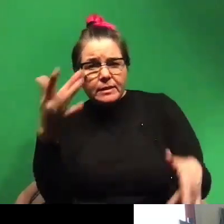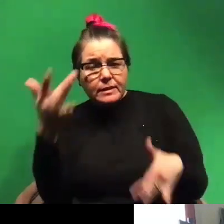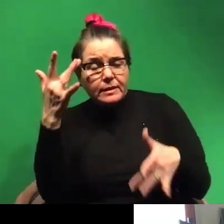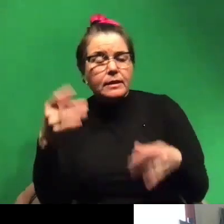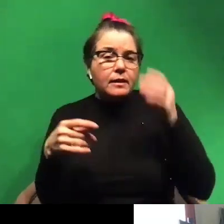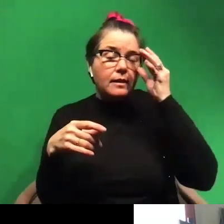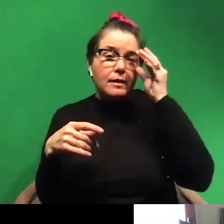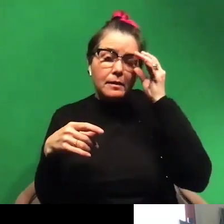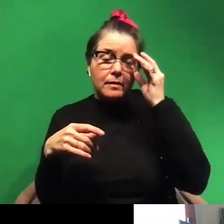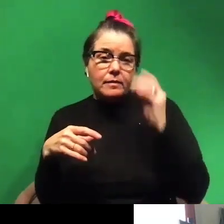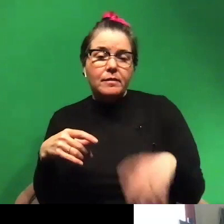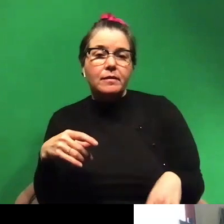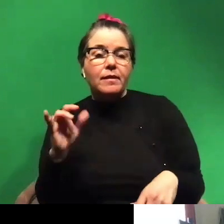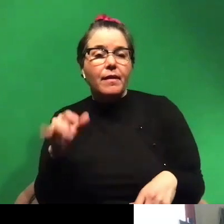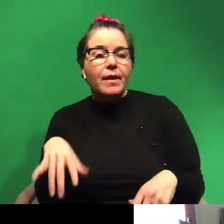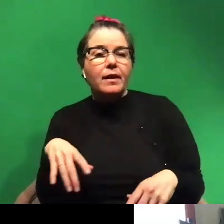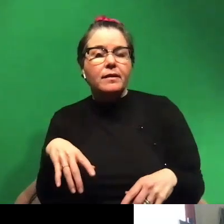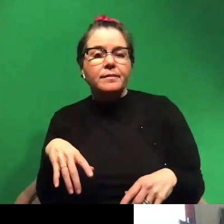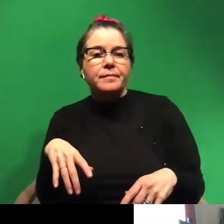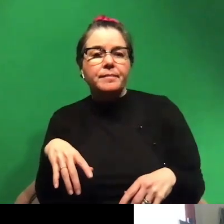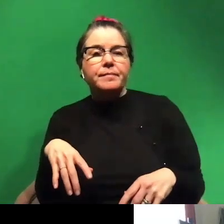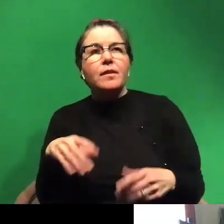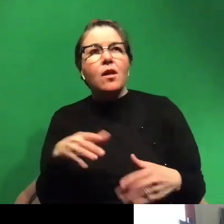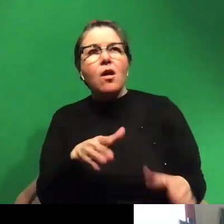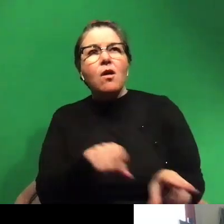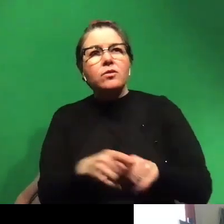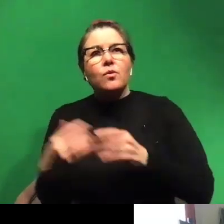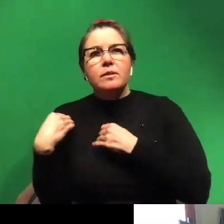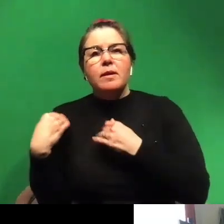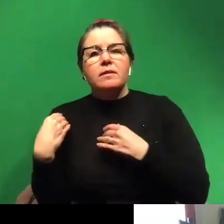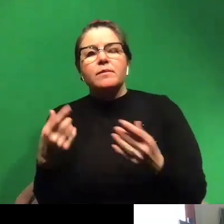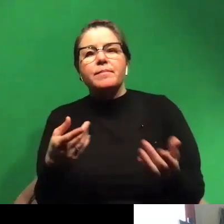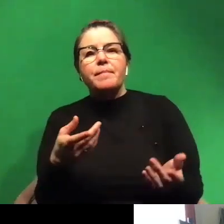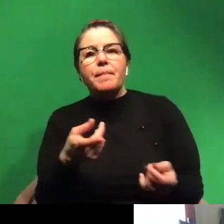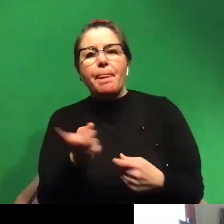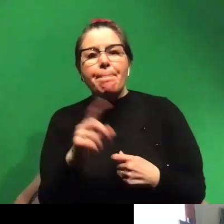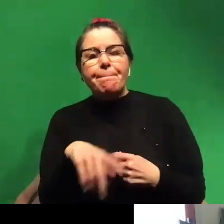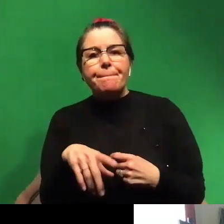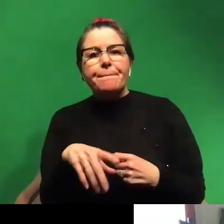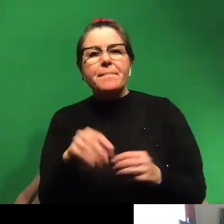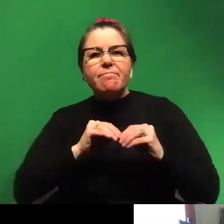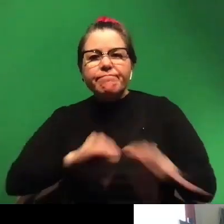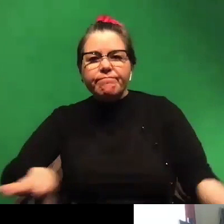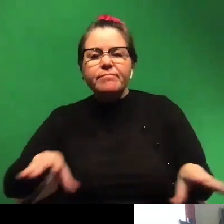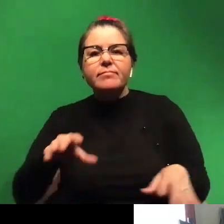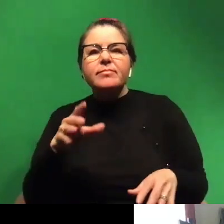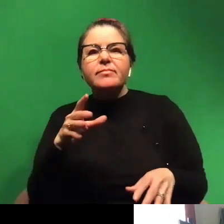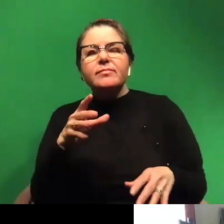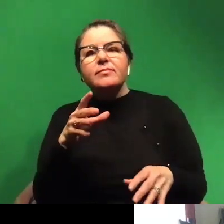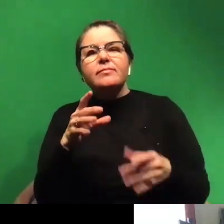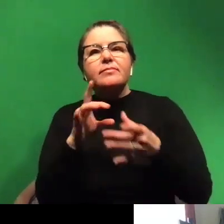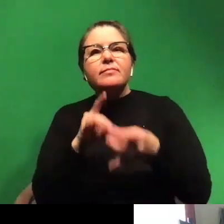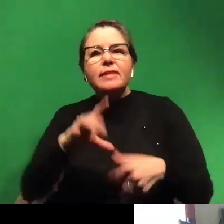that's what you got. It's also responsible for a lot of these outbreaks that happen around